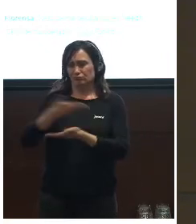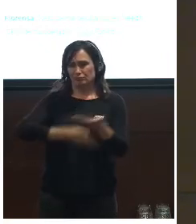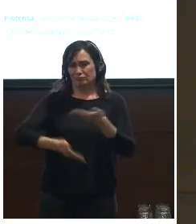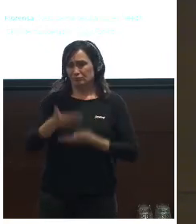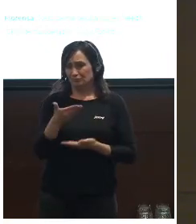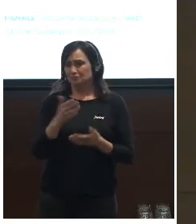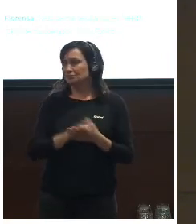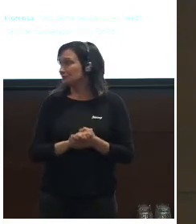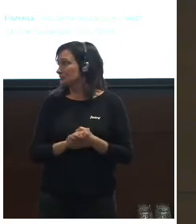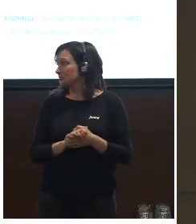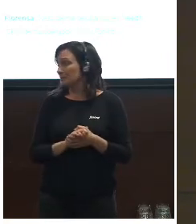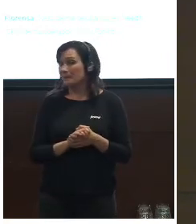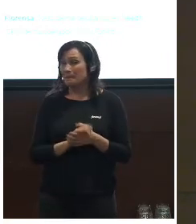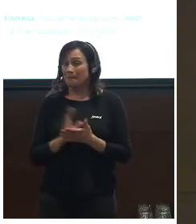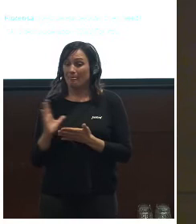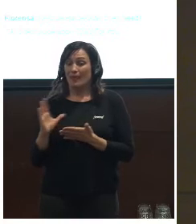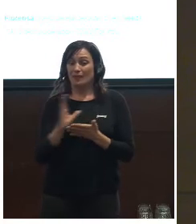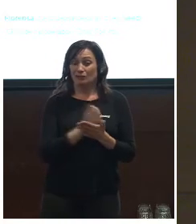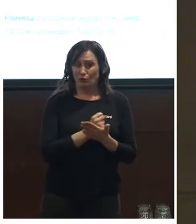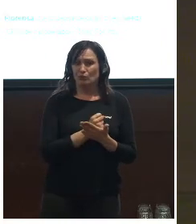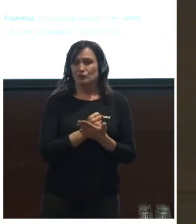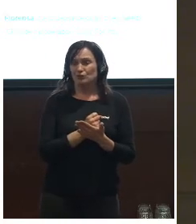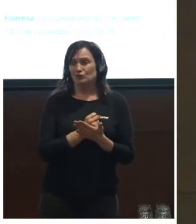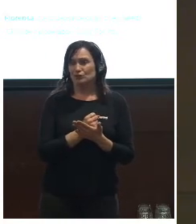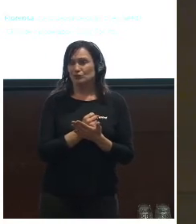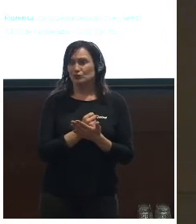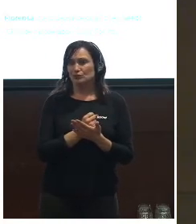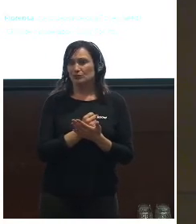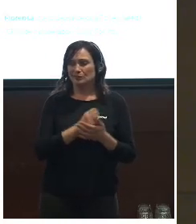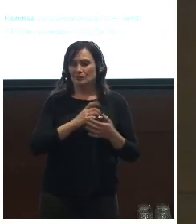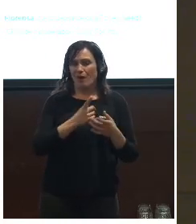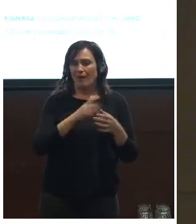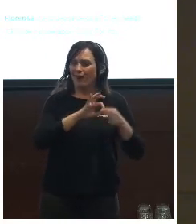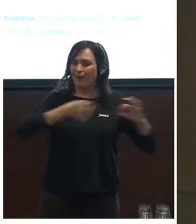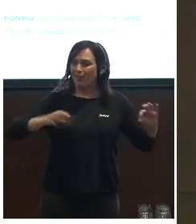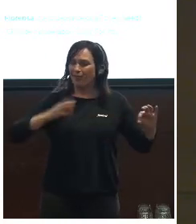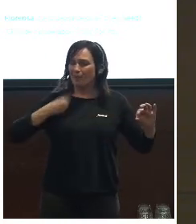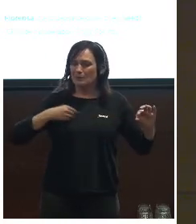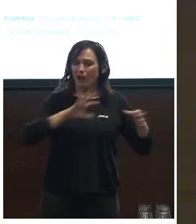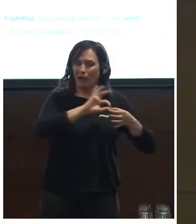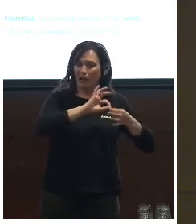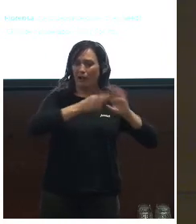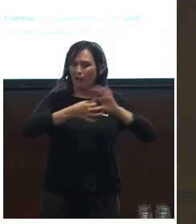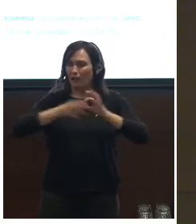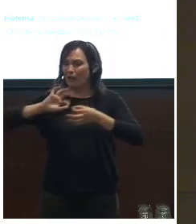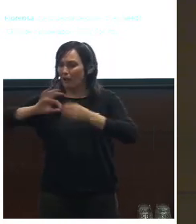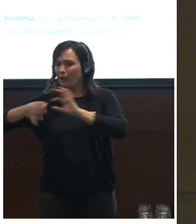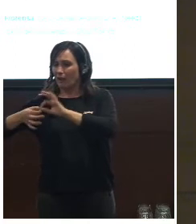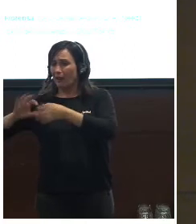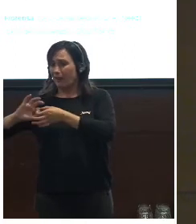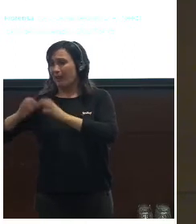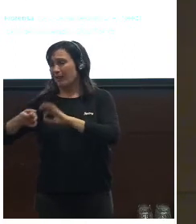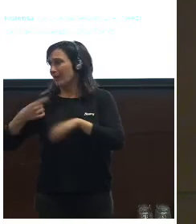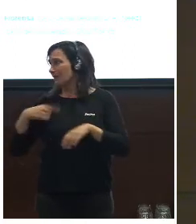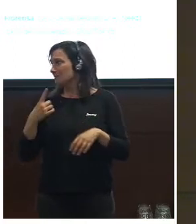chains. It must be one chain. And it reminds me of the airport of Schiphol. In Amsterdam,